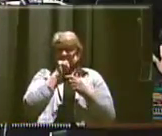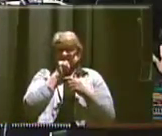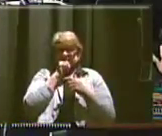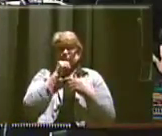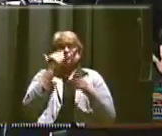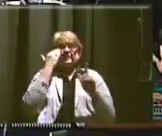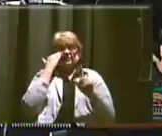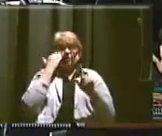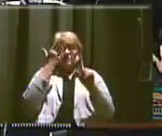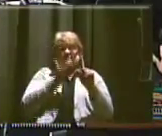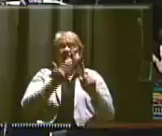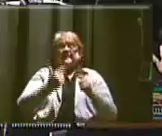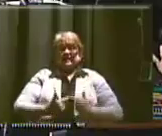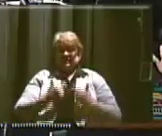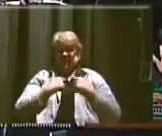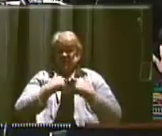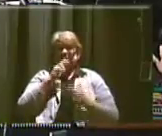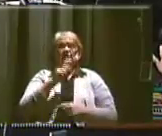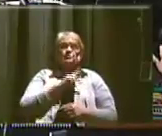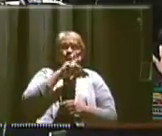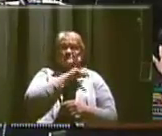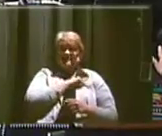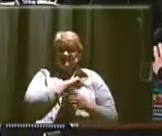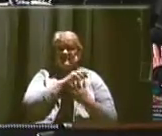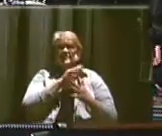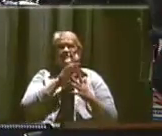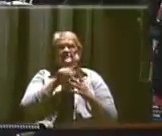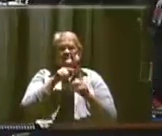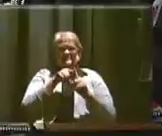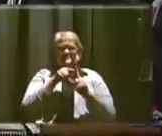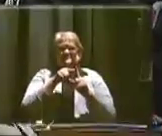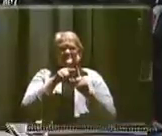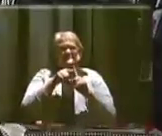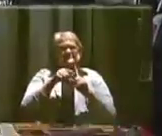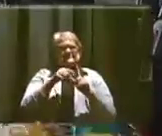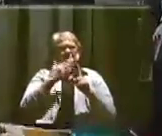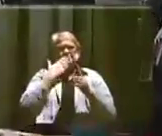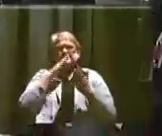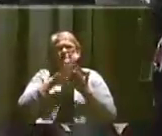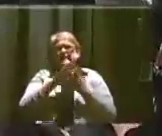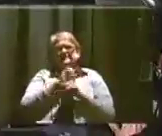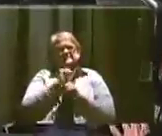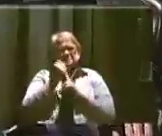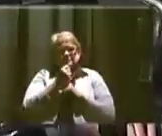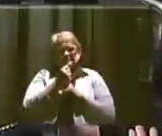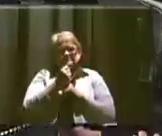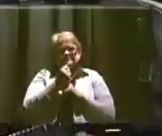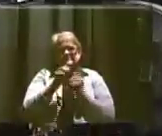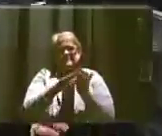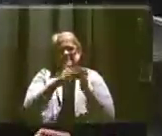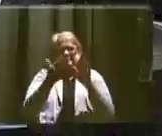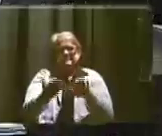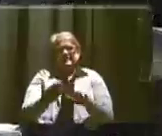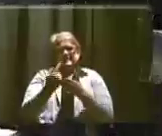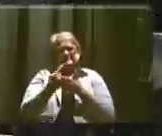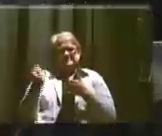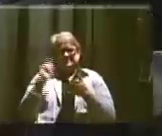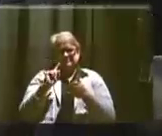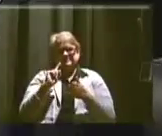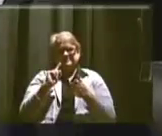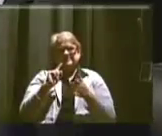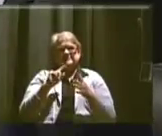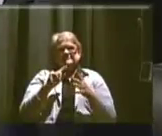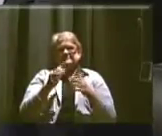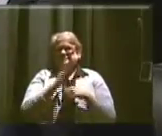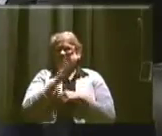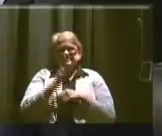had, you know, a life, had a personality, and under unfortunate circumstances, he lost his life in a way that should never have happened. But